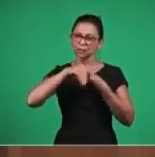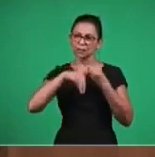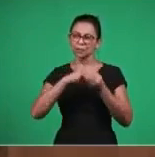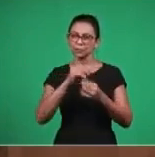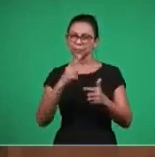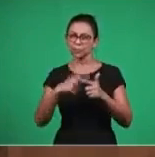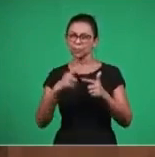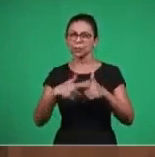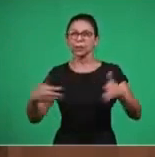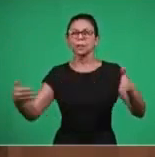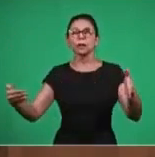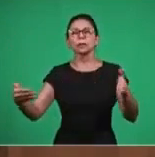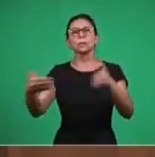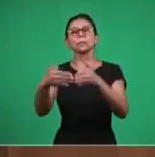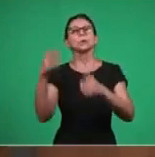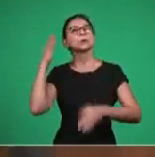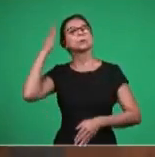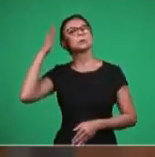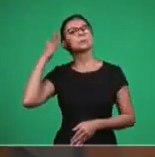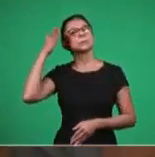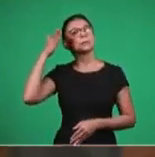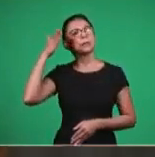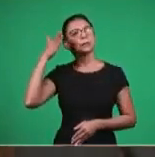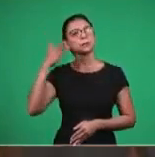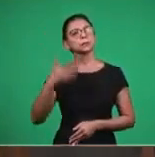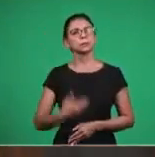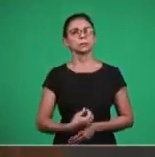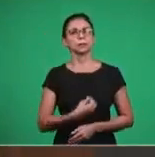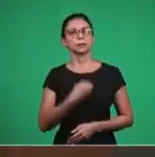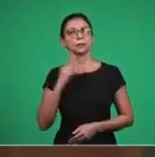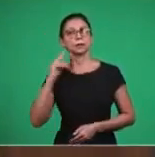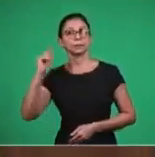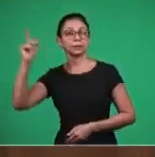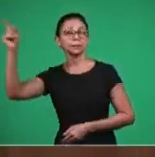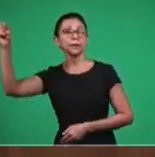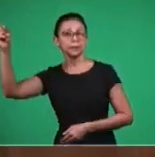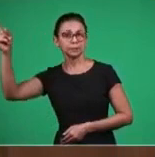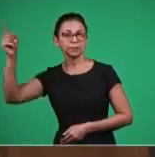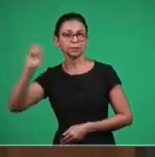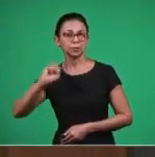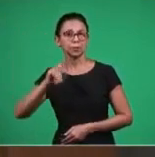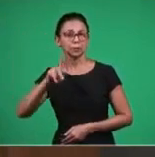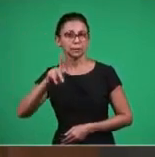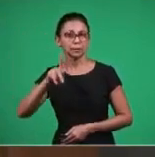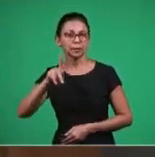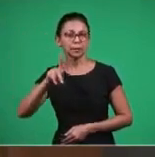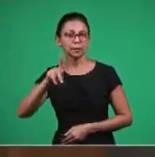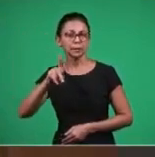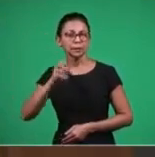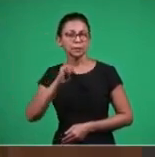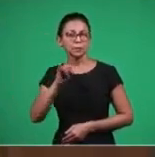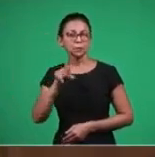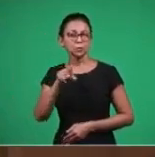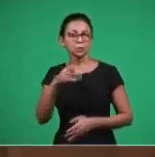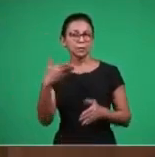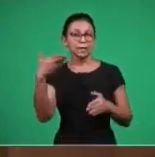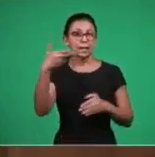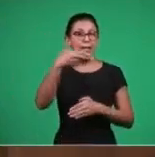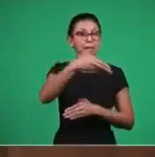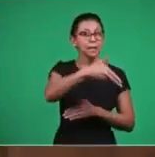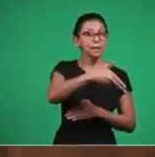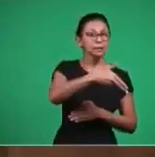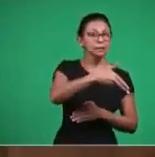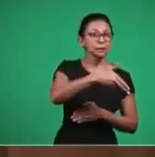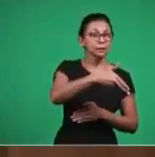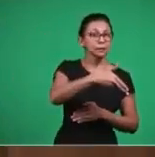It's also a deviation of the message, because the message has a purpose that leads to eternity. When you enter here, the message for